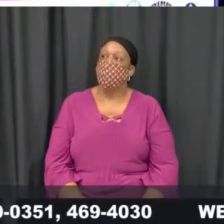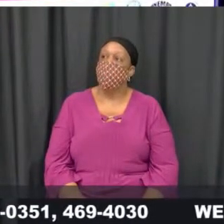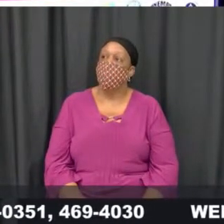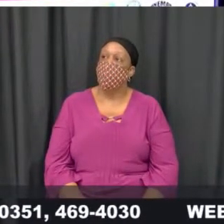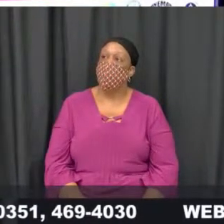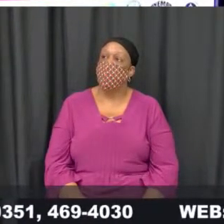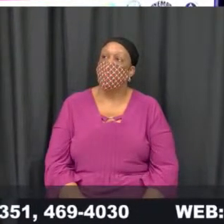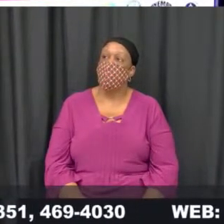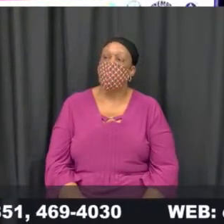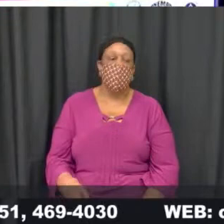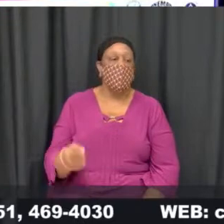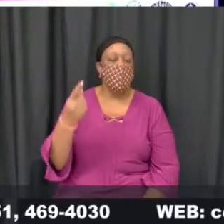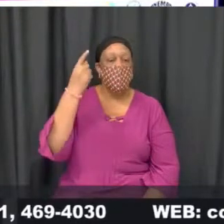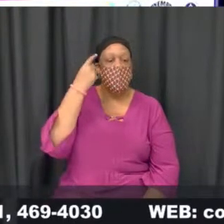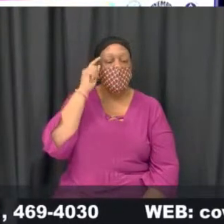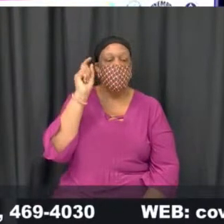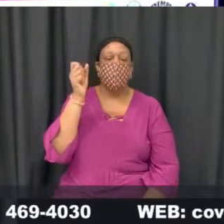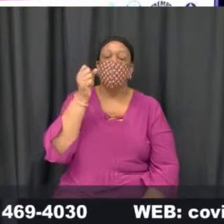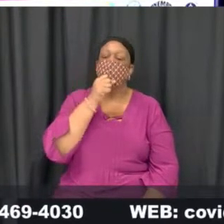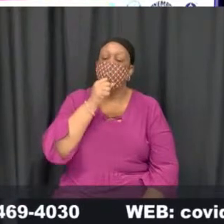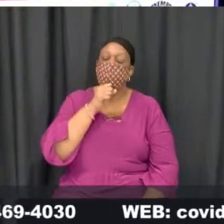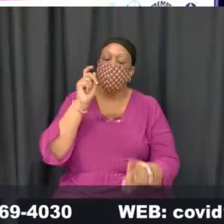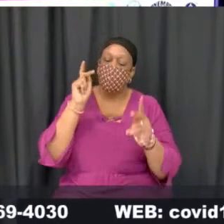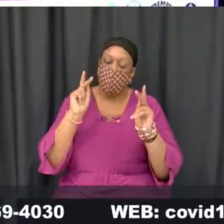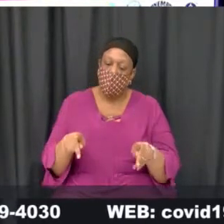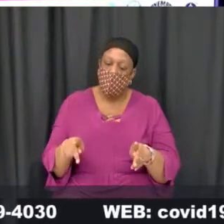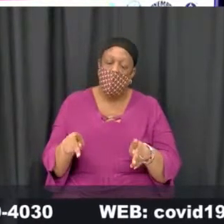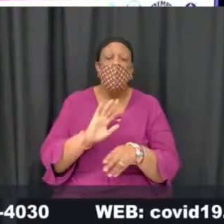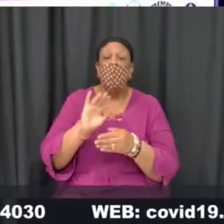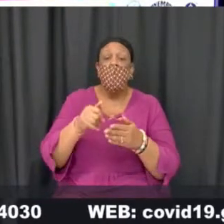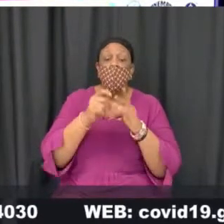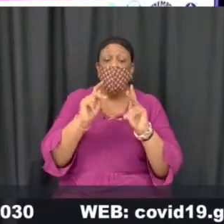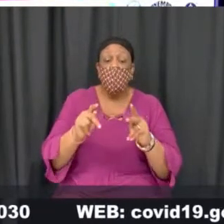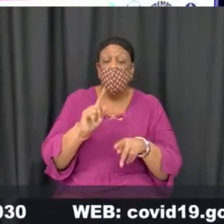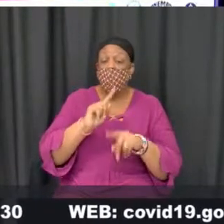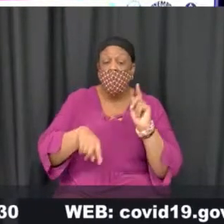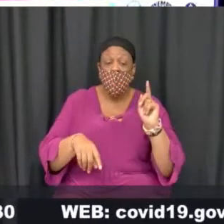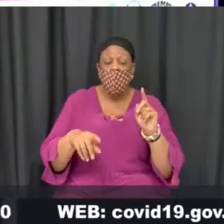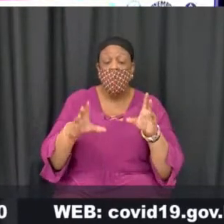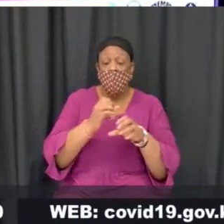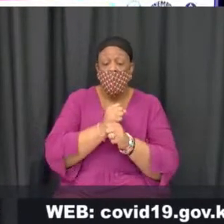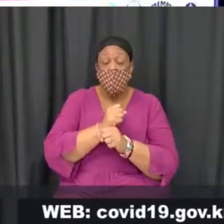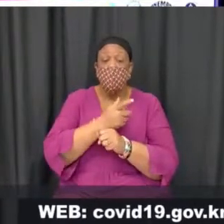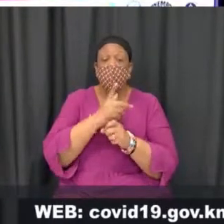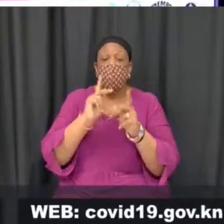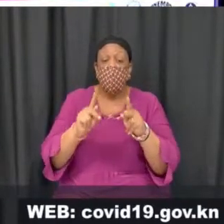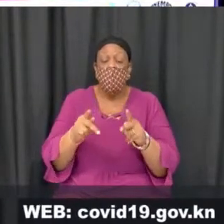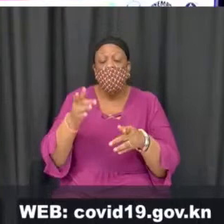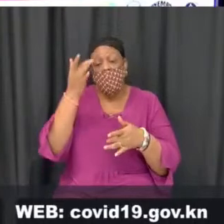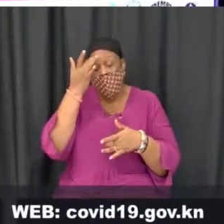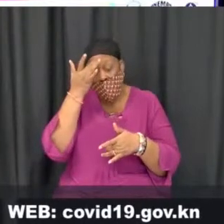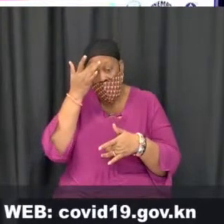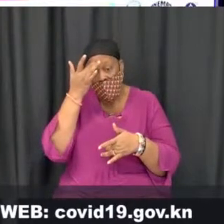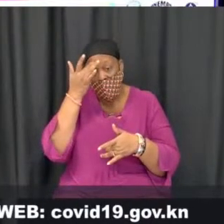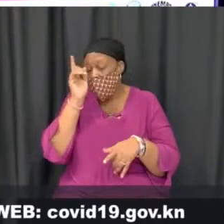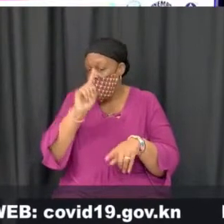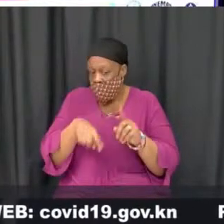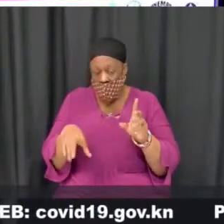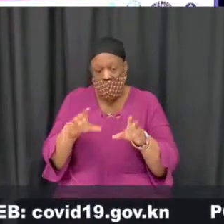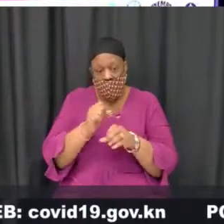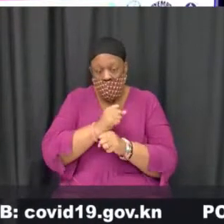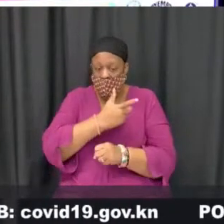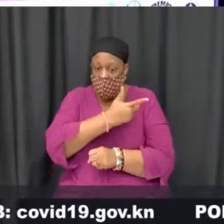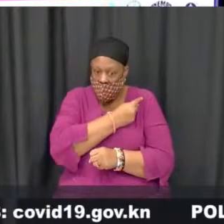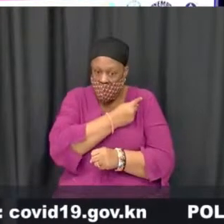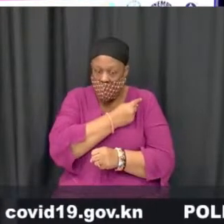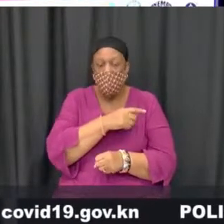the elderly and frail who cannot be vaccinated. And so there is no discrimination against those persons. We are